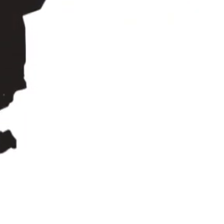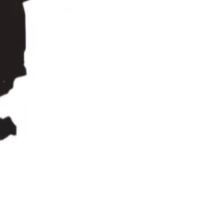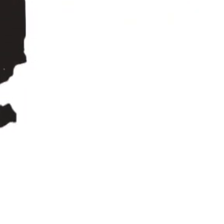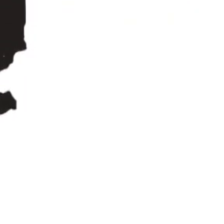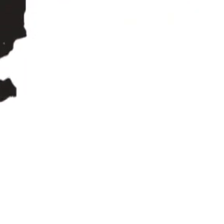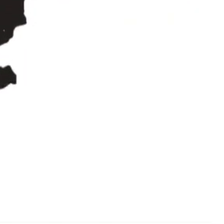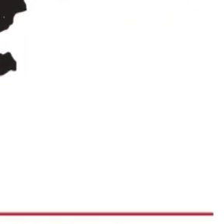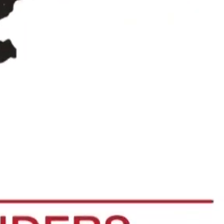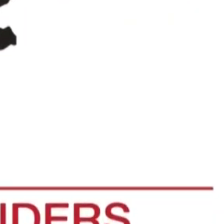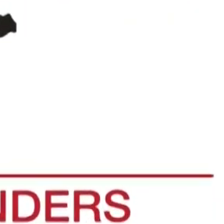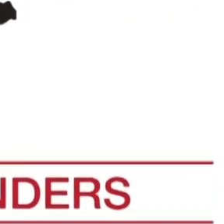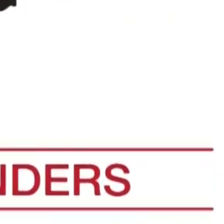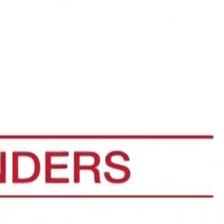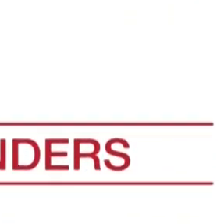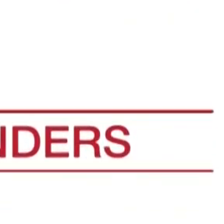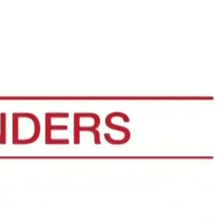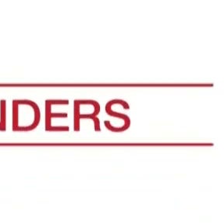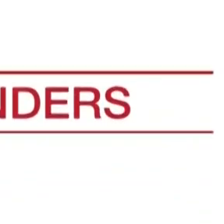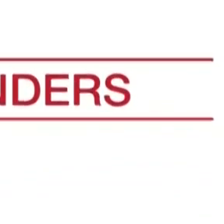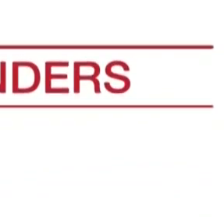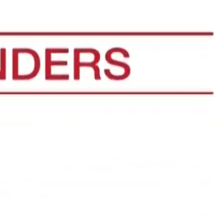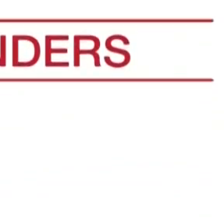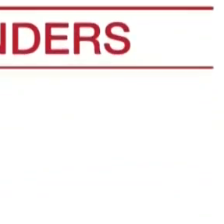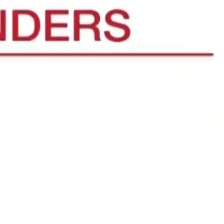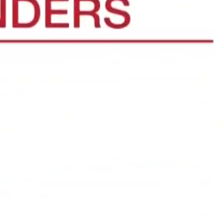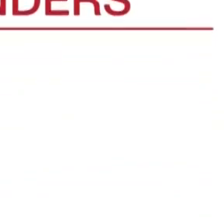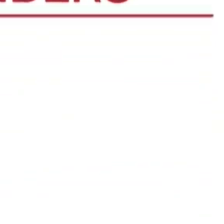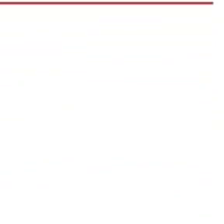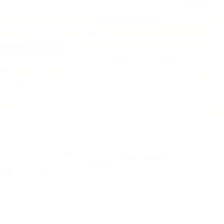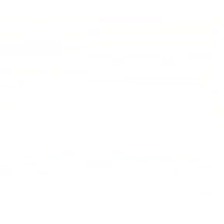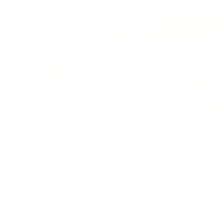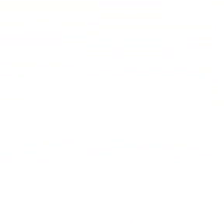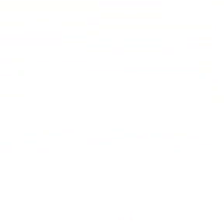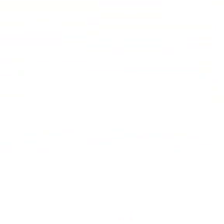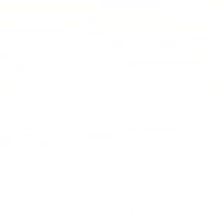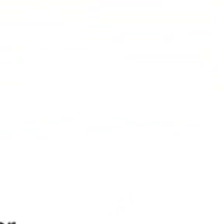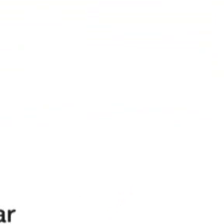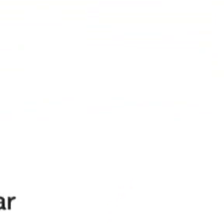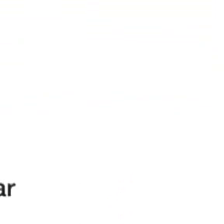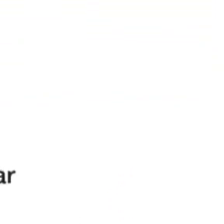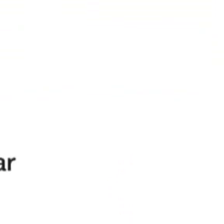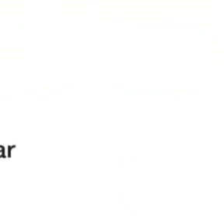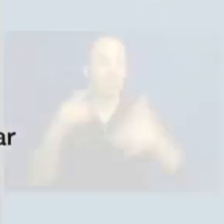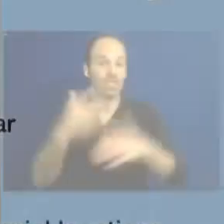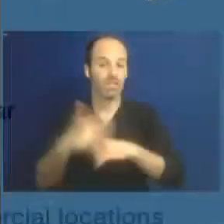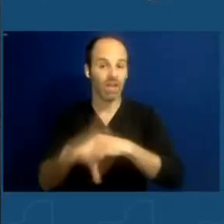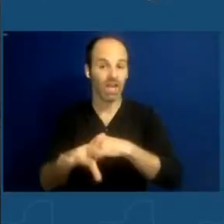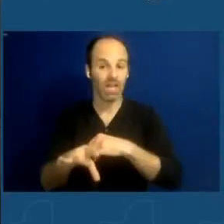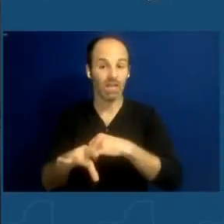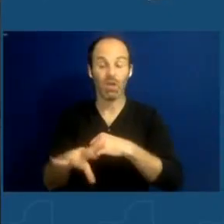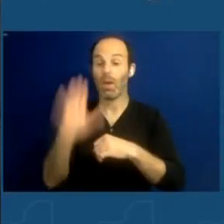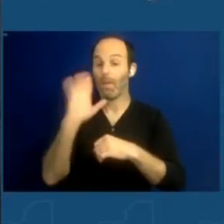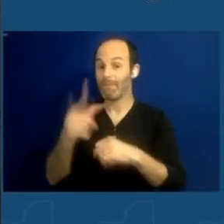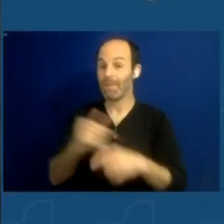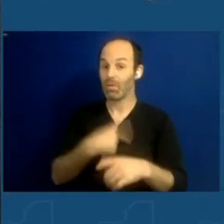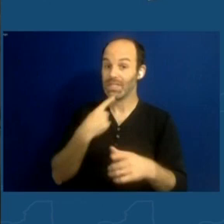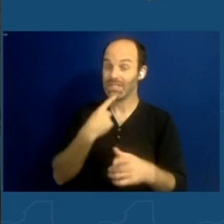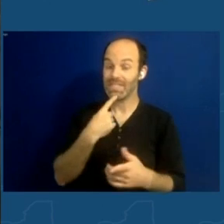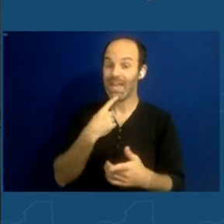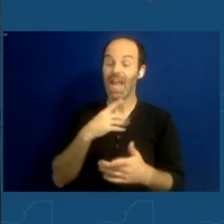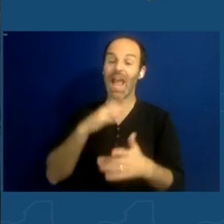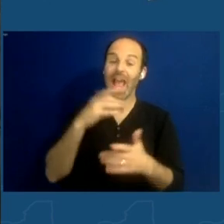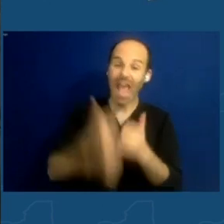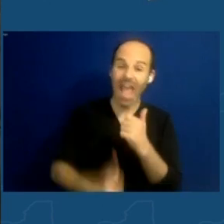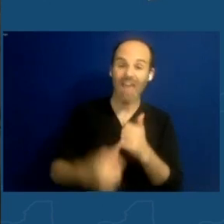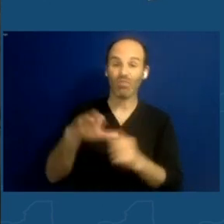amassed 485 arrests in the 2 years since bail reform took effect. Every one of the cases that Mayor Adams talked about